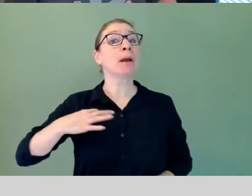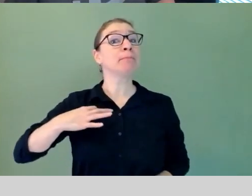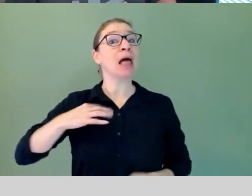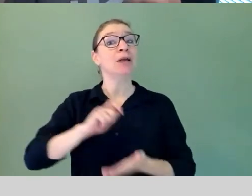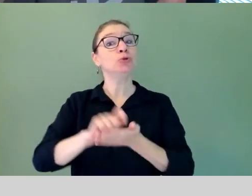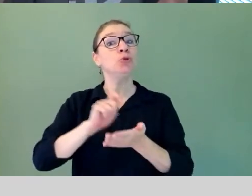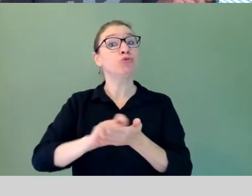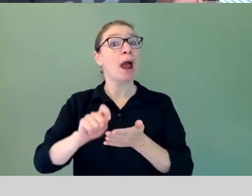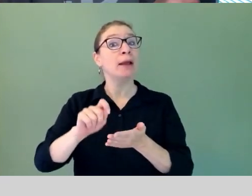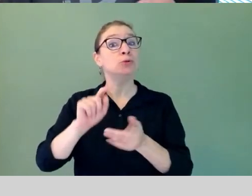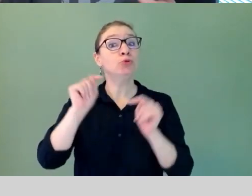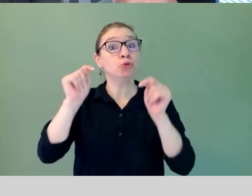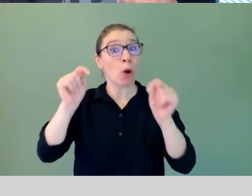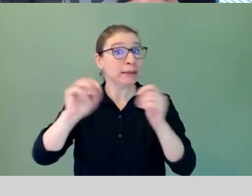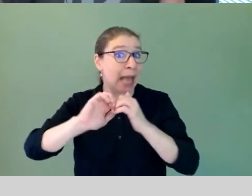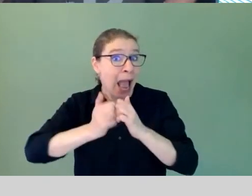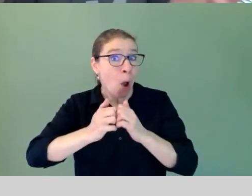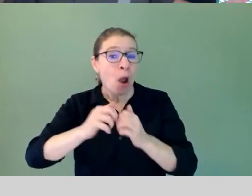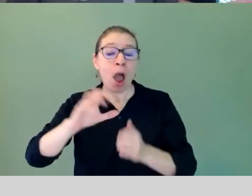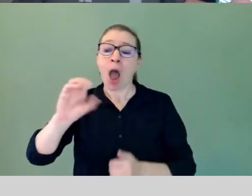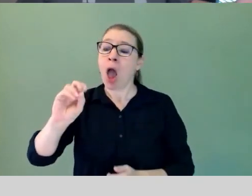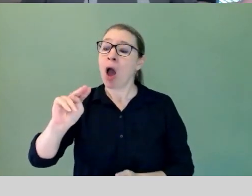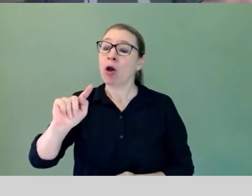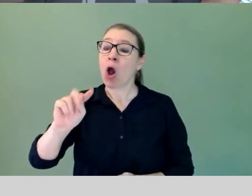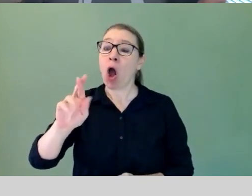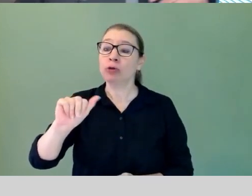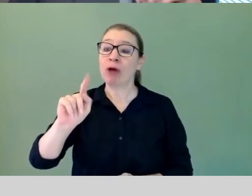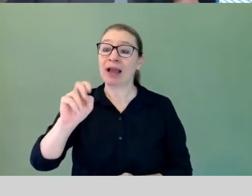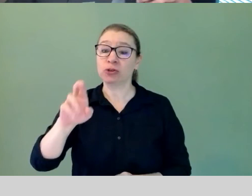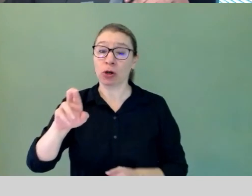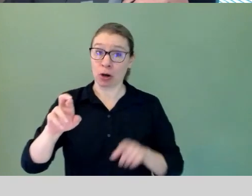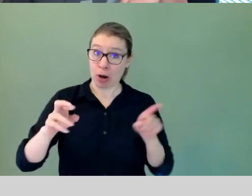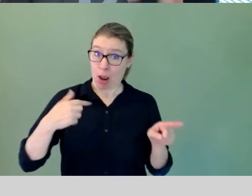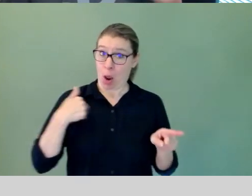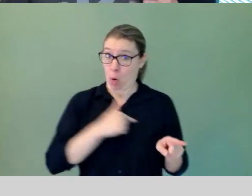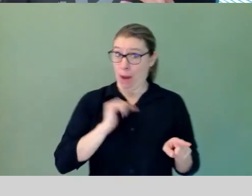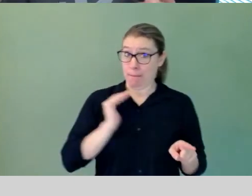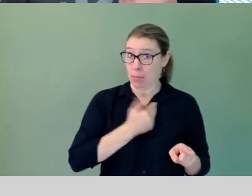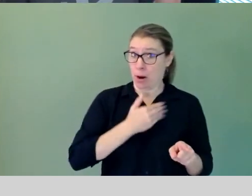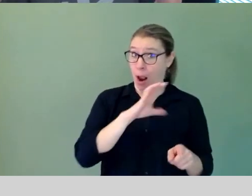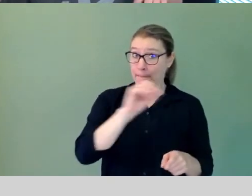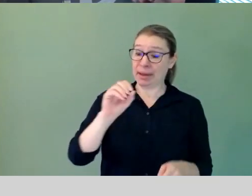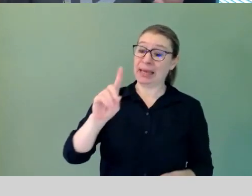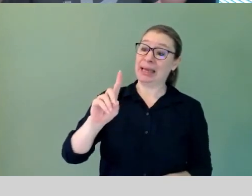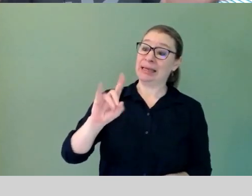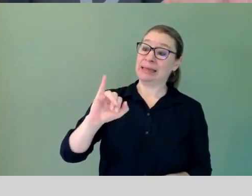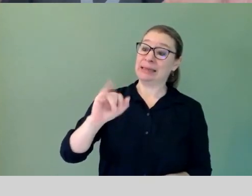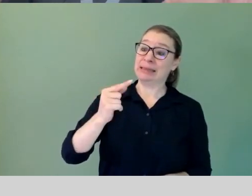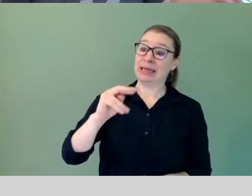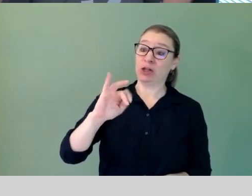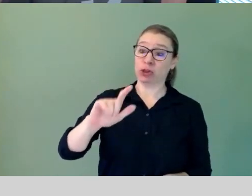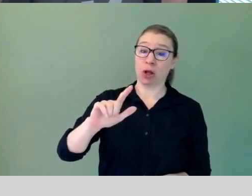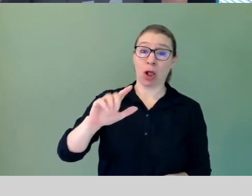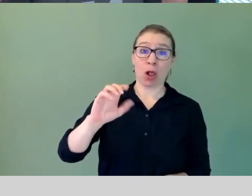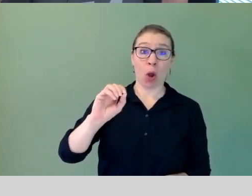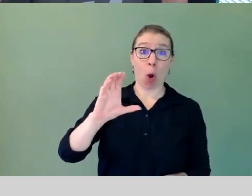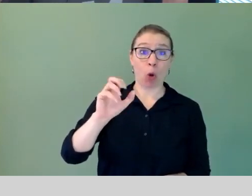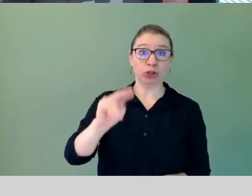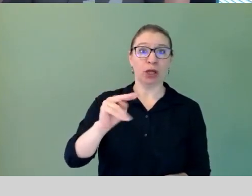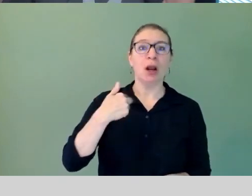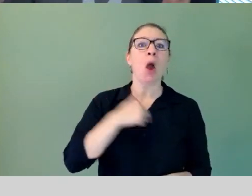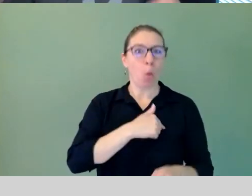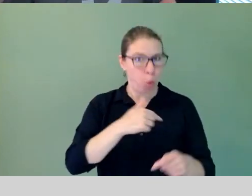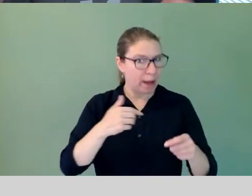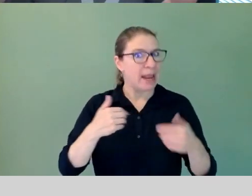contractor. DigitalOcean has our Write for Donations program, which is basically our program where we'll pay you as an author